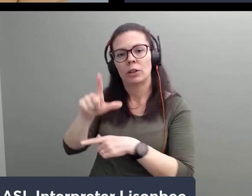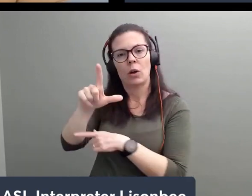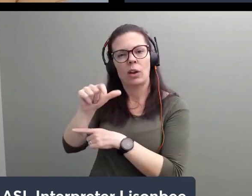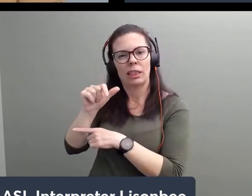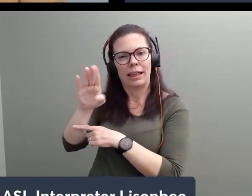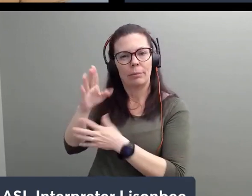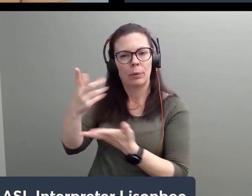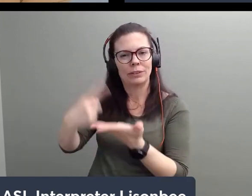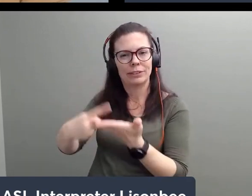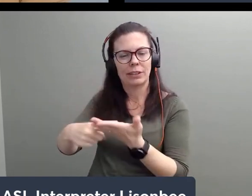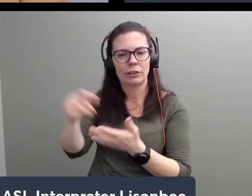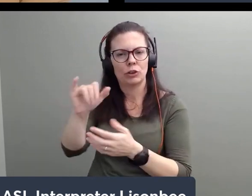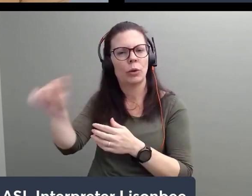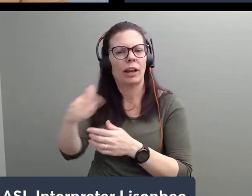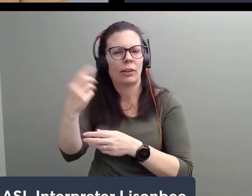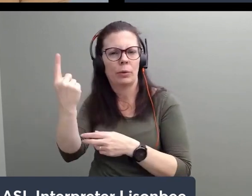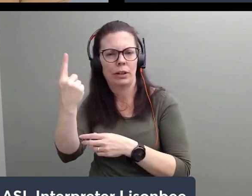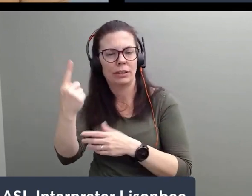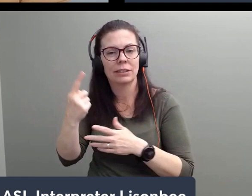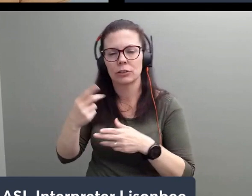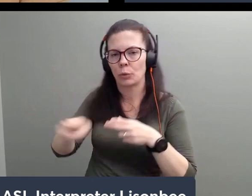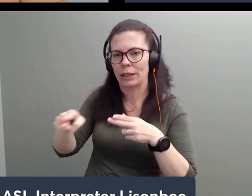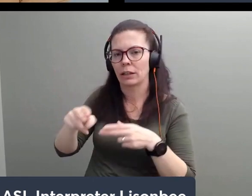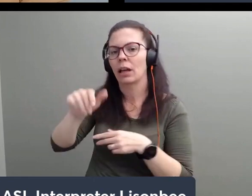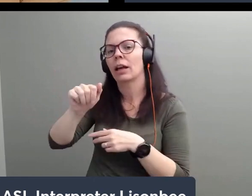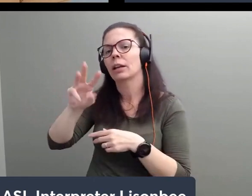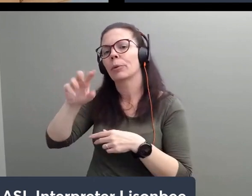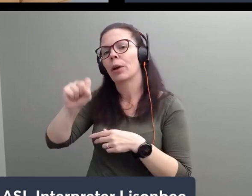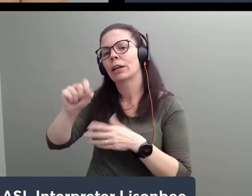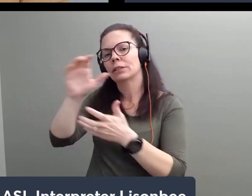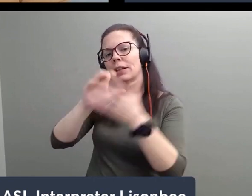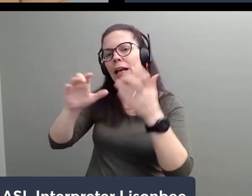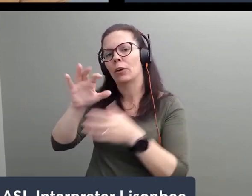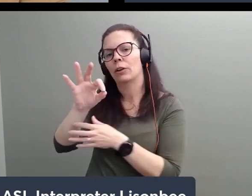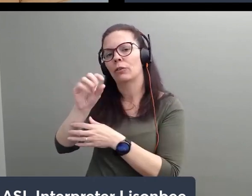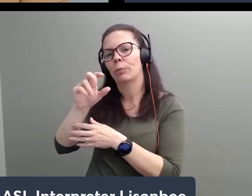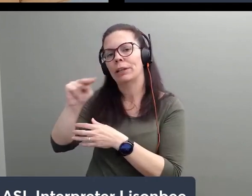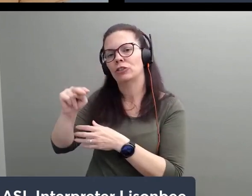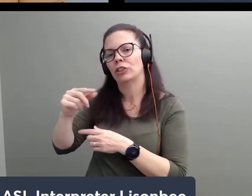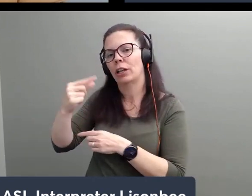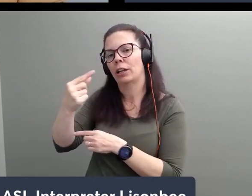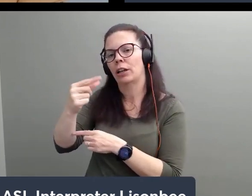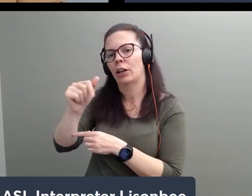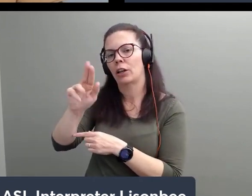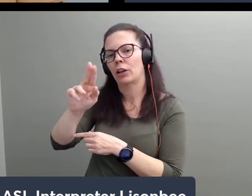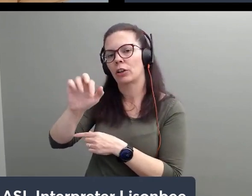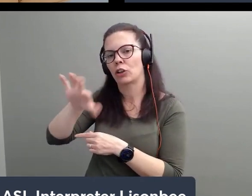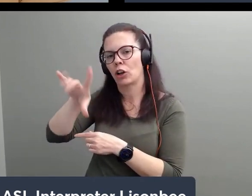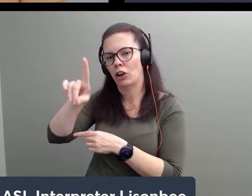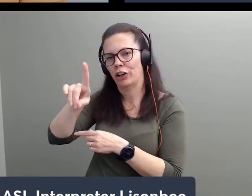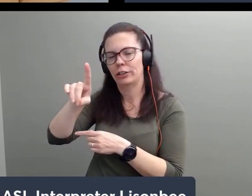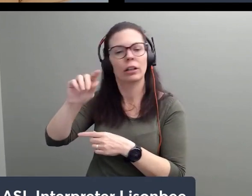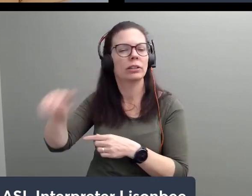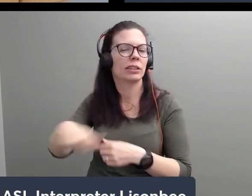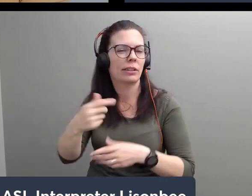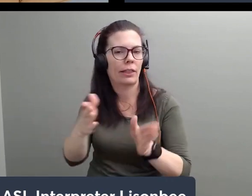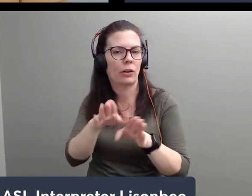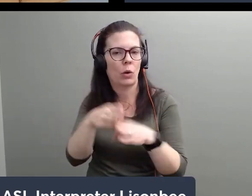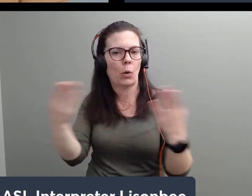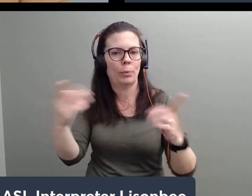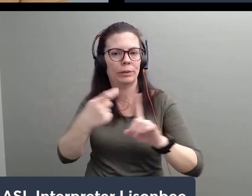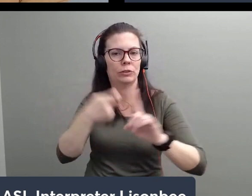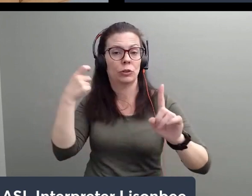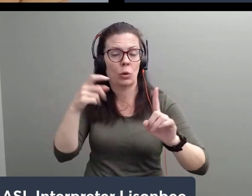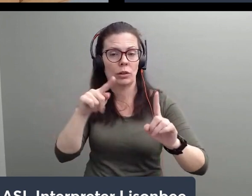talk about to you real quick. Is about AWS CloudFormation Guard, which is another open source tool that